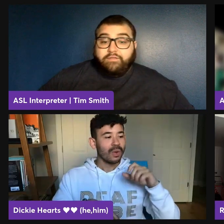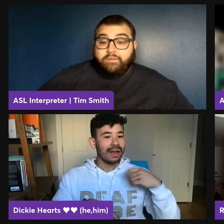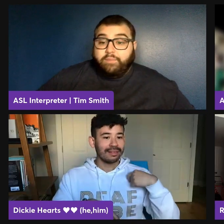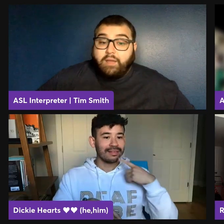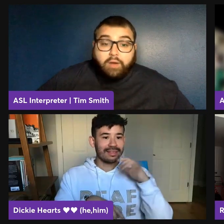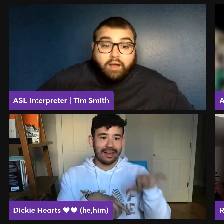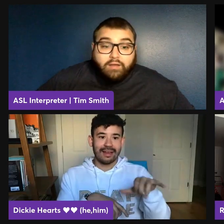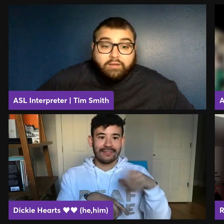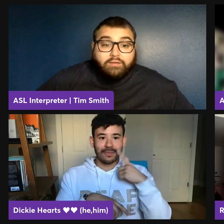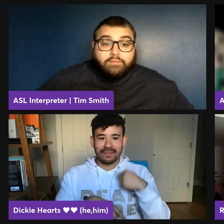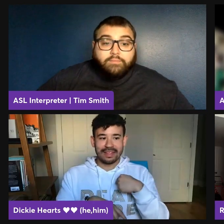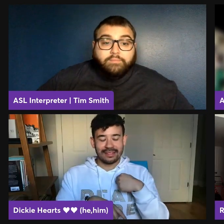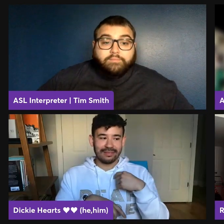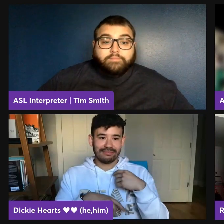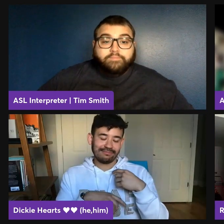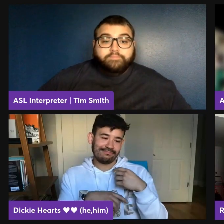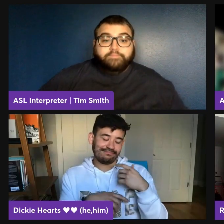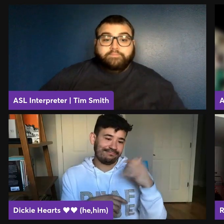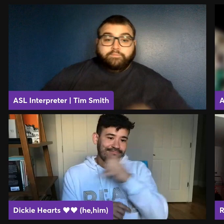and deaf and BIPOC. And,